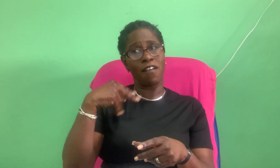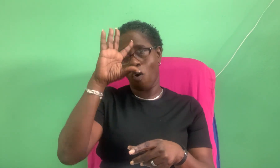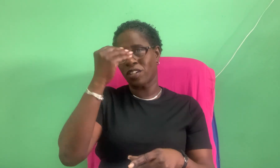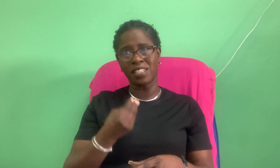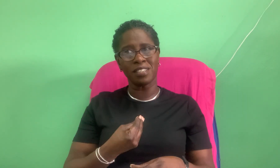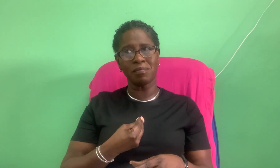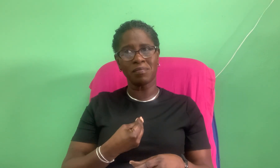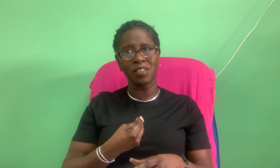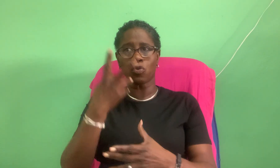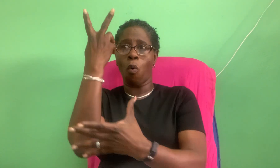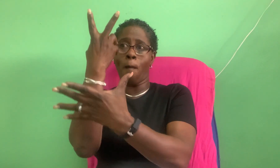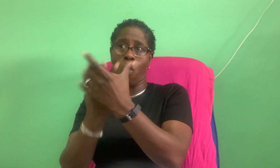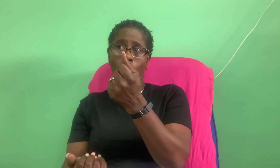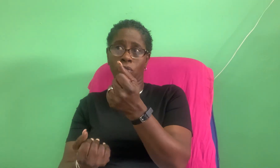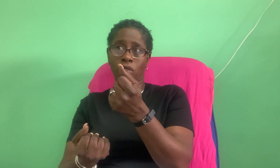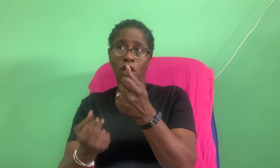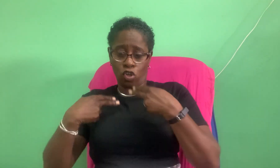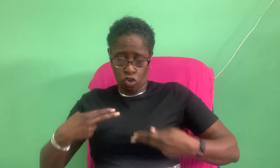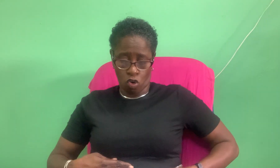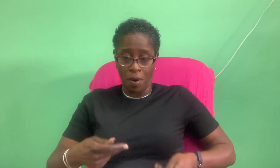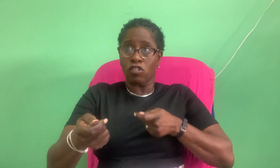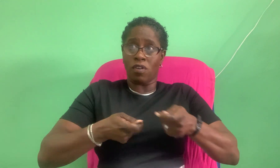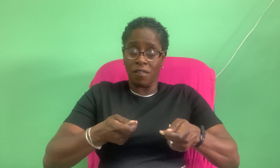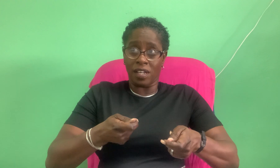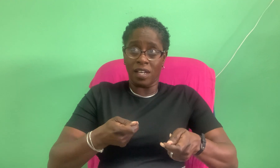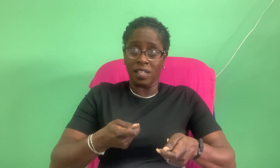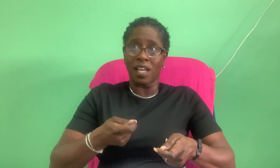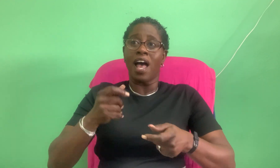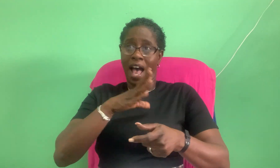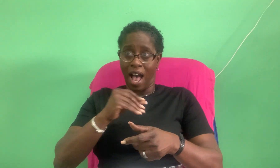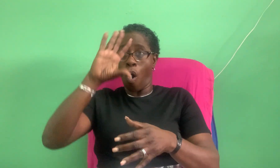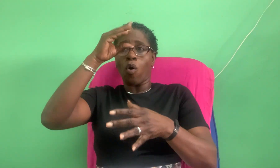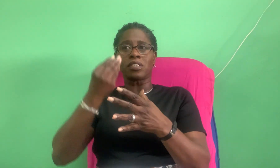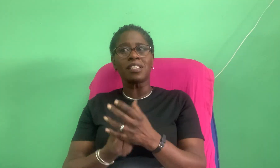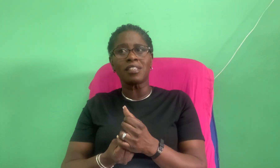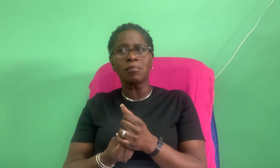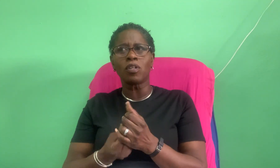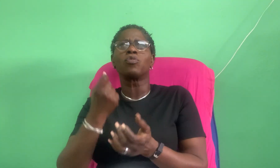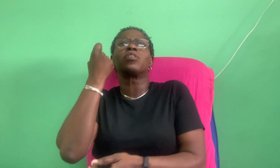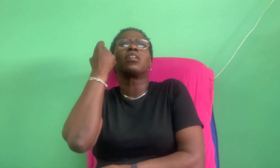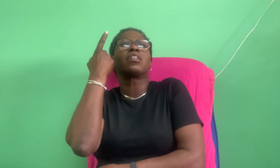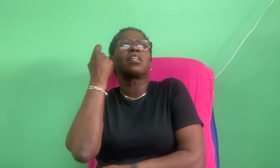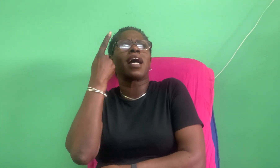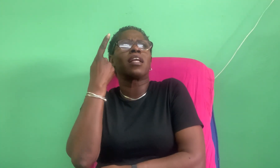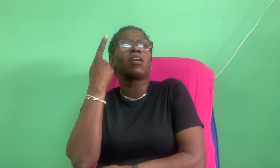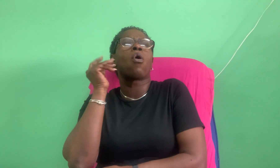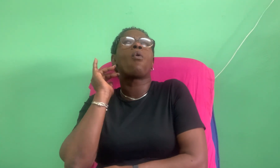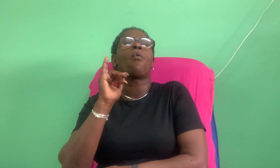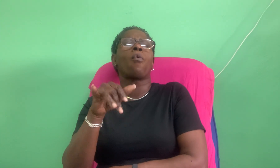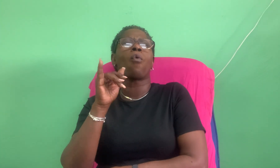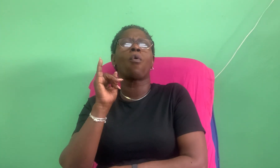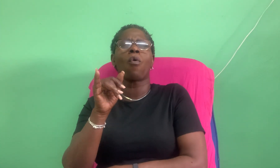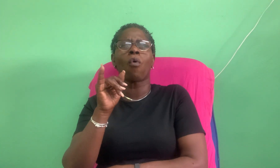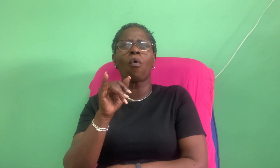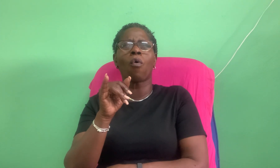autism. And that diagnosis has really revolutionized my life and my understanding of where some of